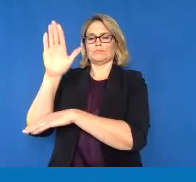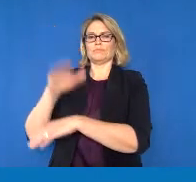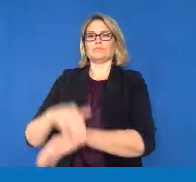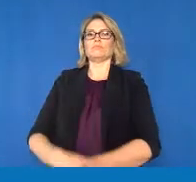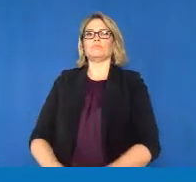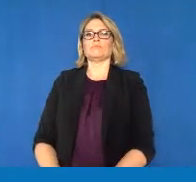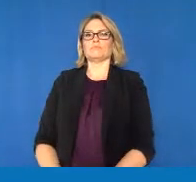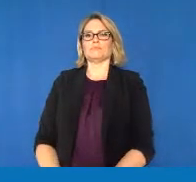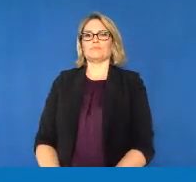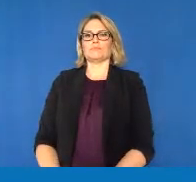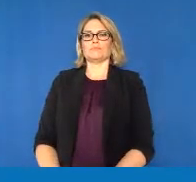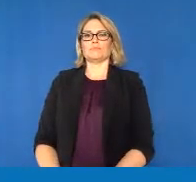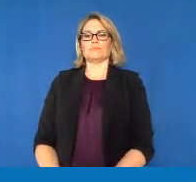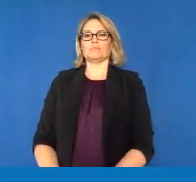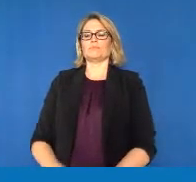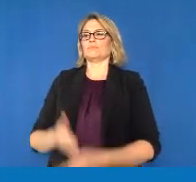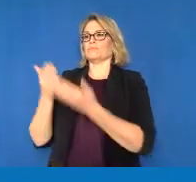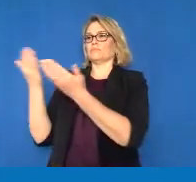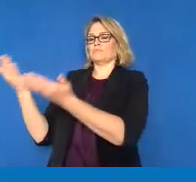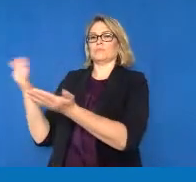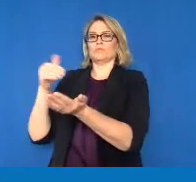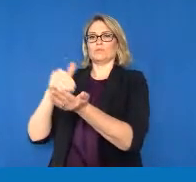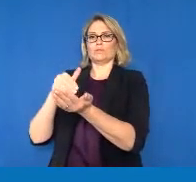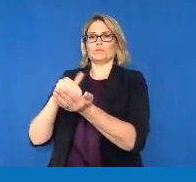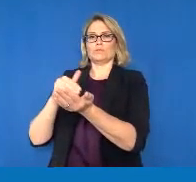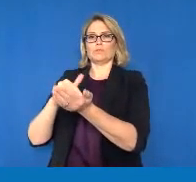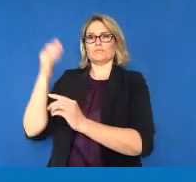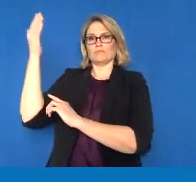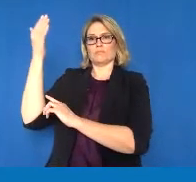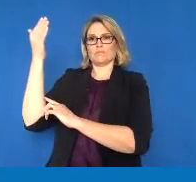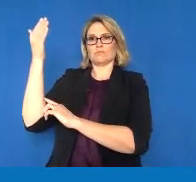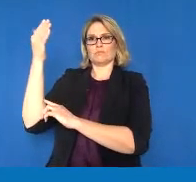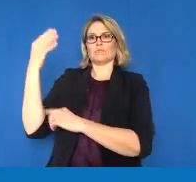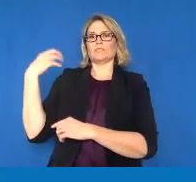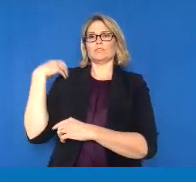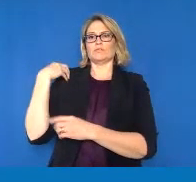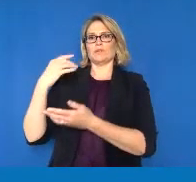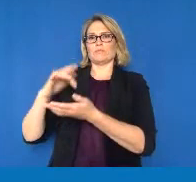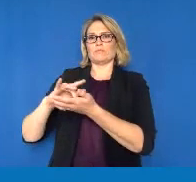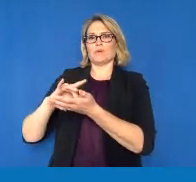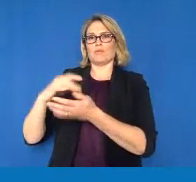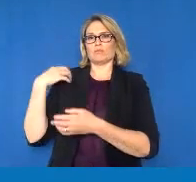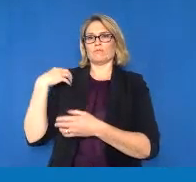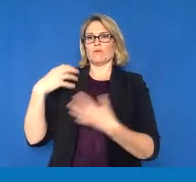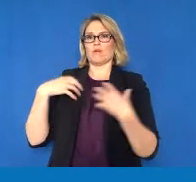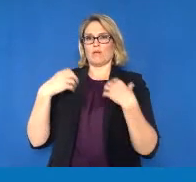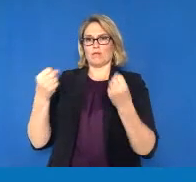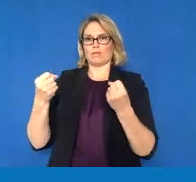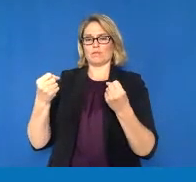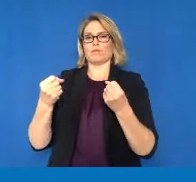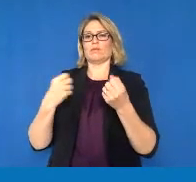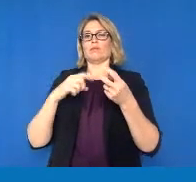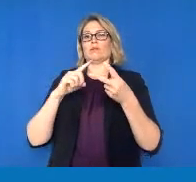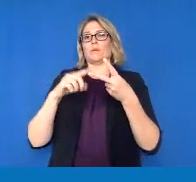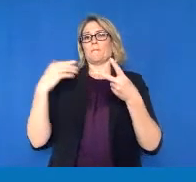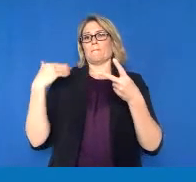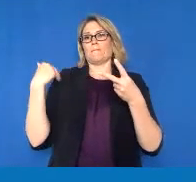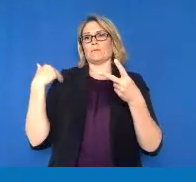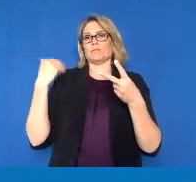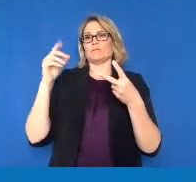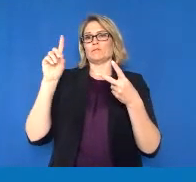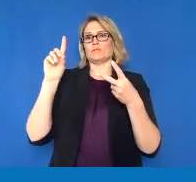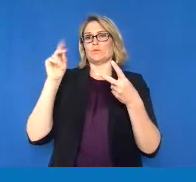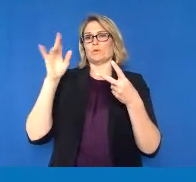are Dr. Jennifer Russell, the province's Chief Medical Officer of Health, and the Honorable Dorothy Shepherd, Minister of Health.